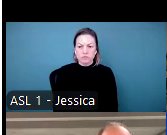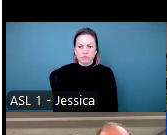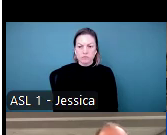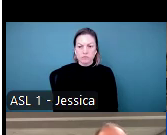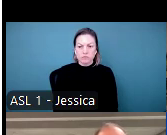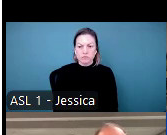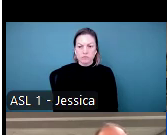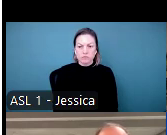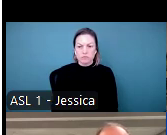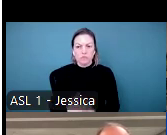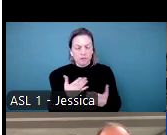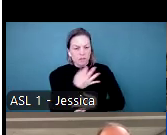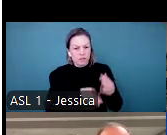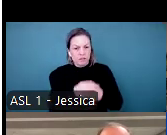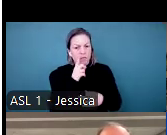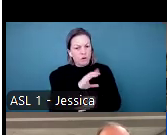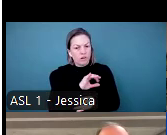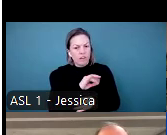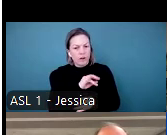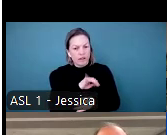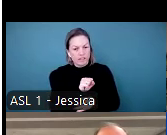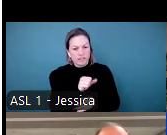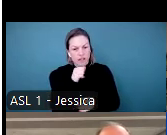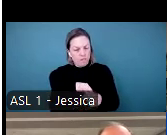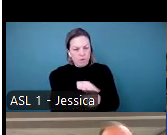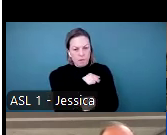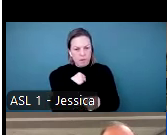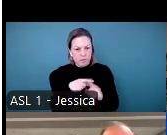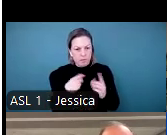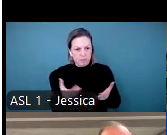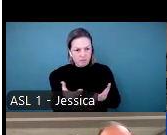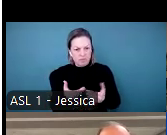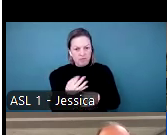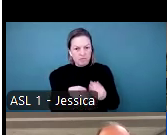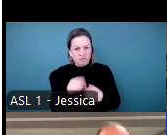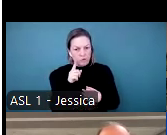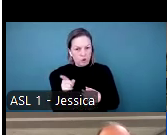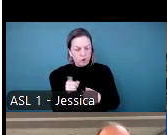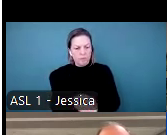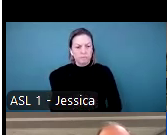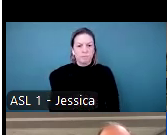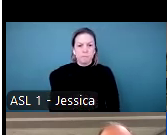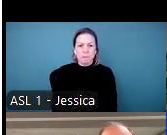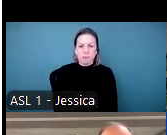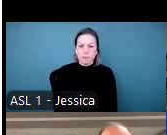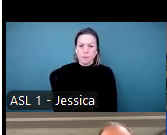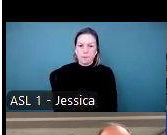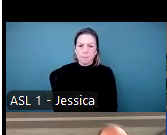I'm sitting in for Dr. Farias today. Not a voting member, but I'm sitting in on her behalf. Thank